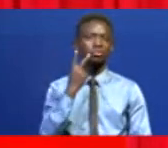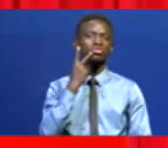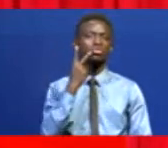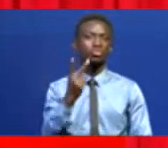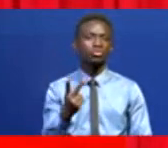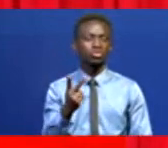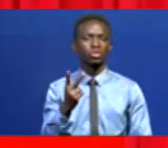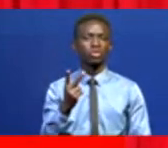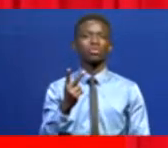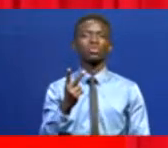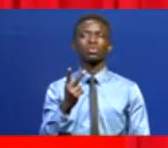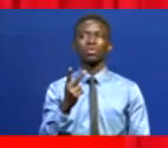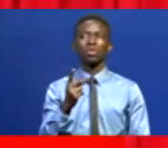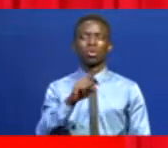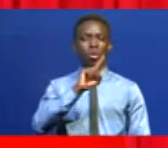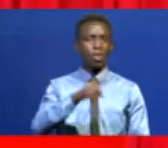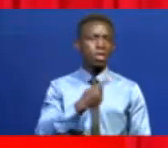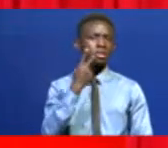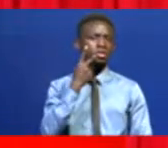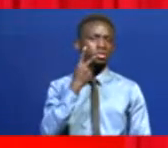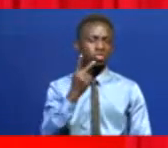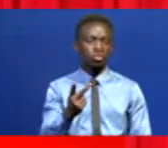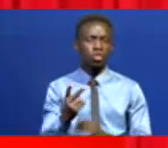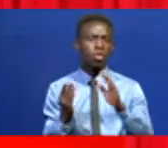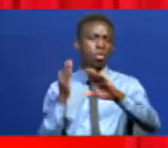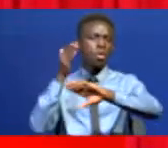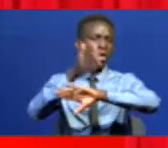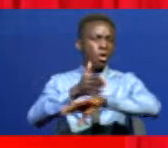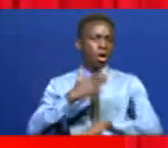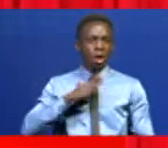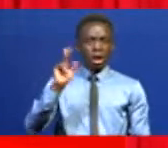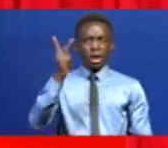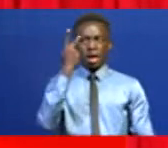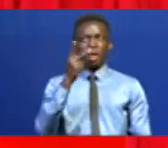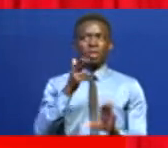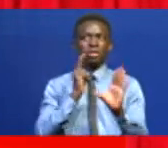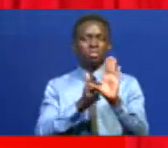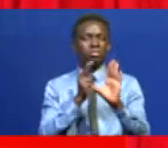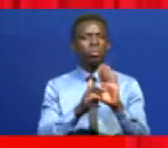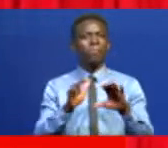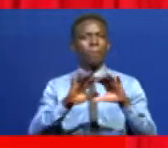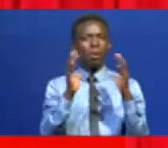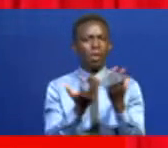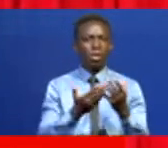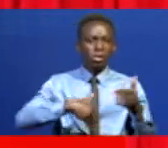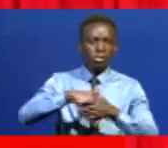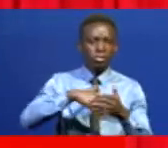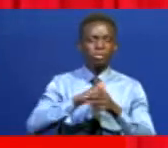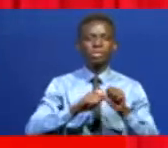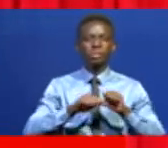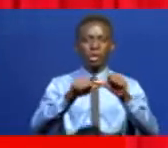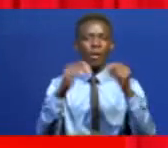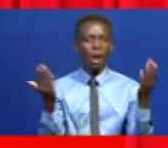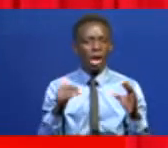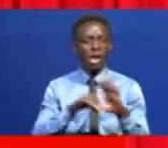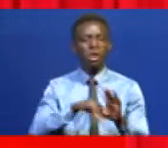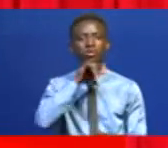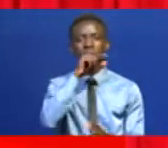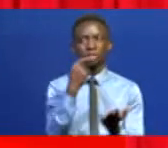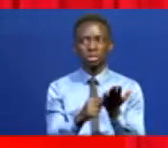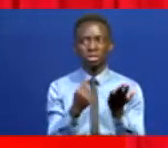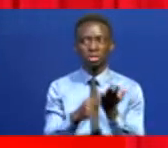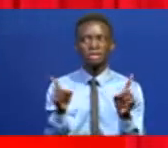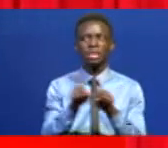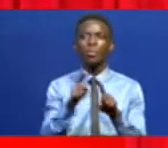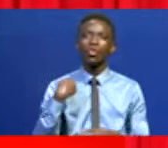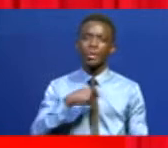1,200 of our Kenyan participants in Poro Games, which is going on in Uganda, and we had